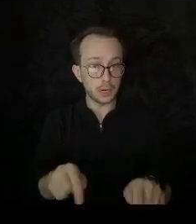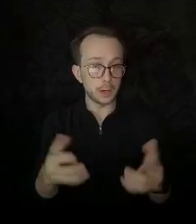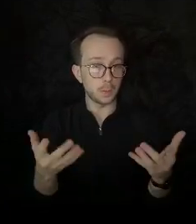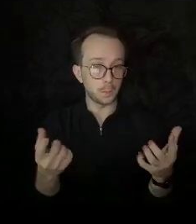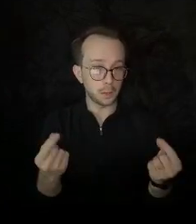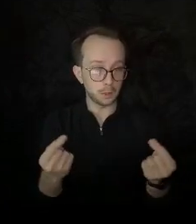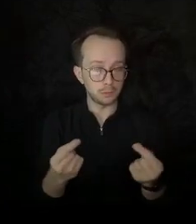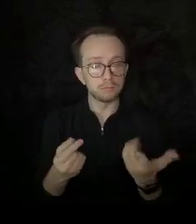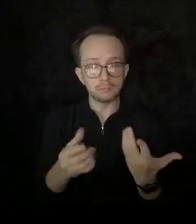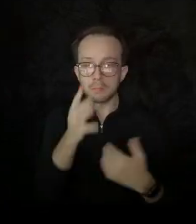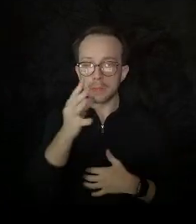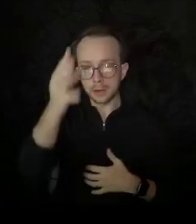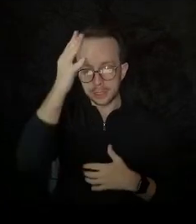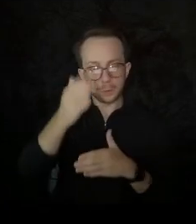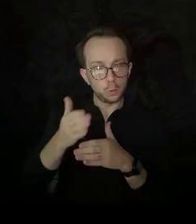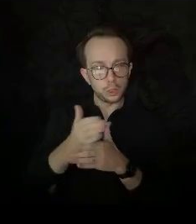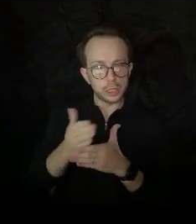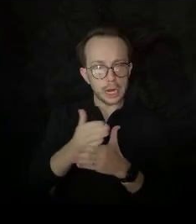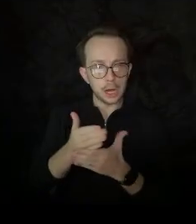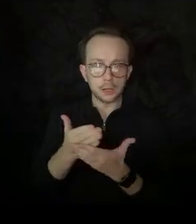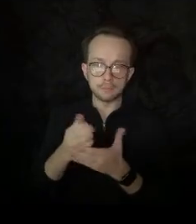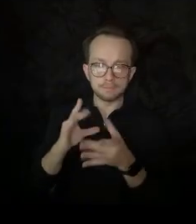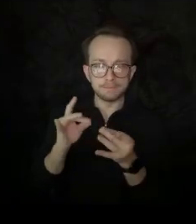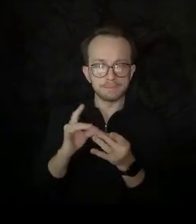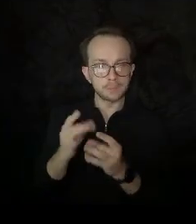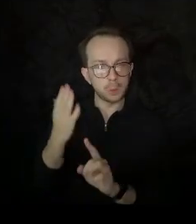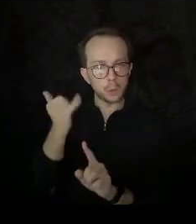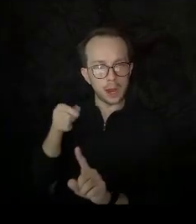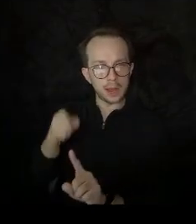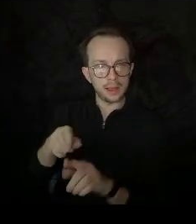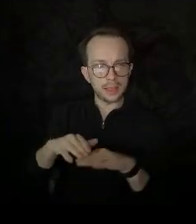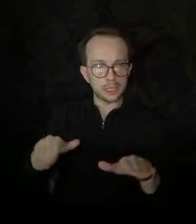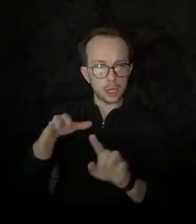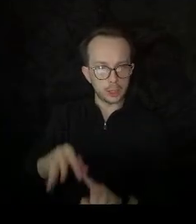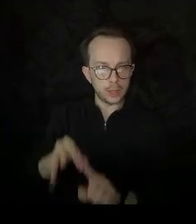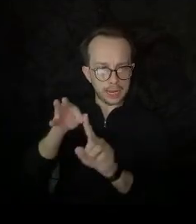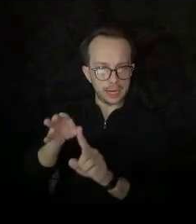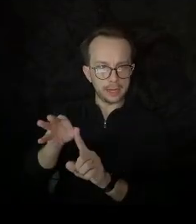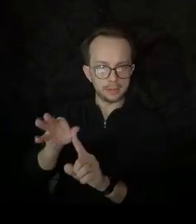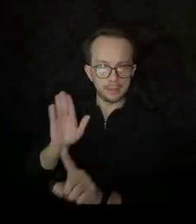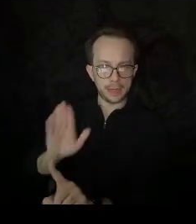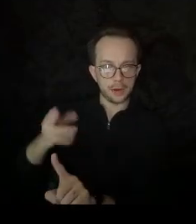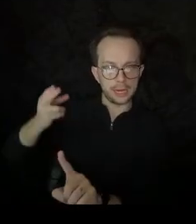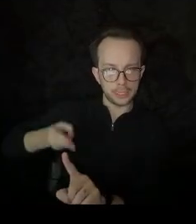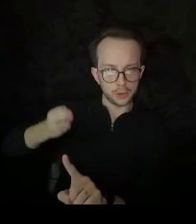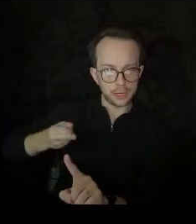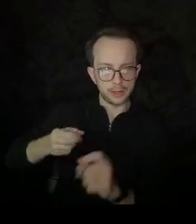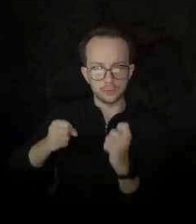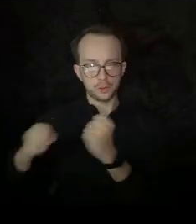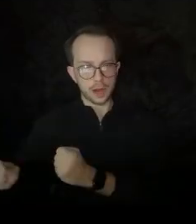makes their child unique, including their history, strengths, and weaknesses.